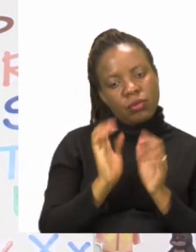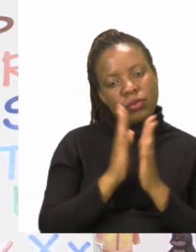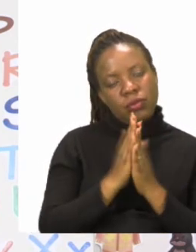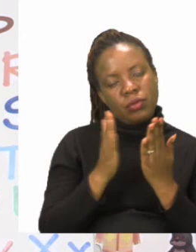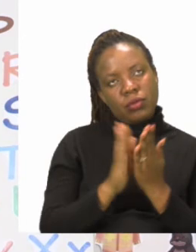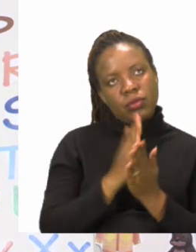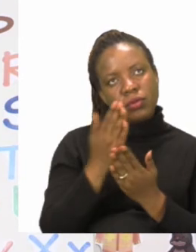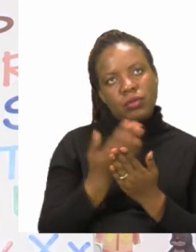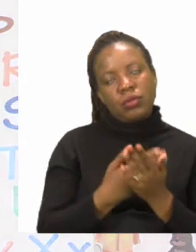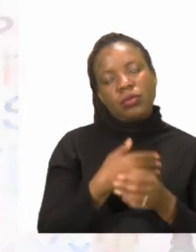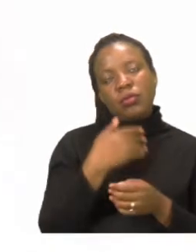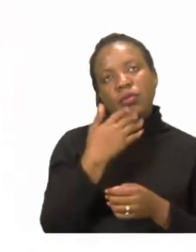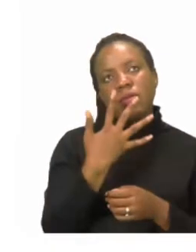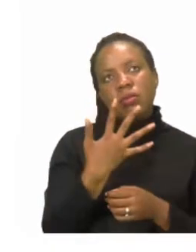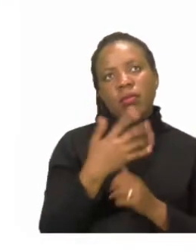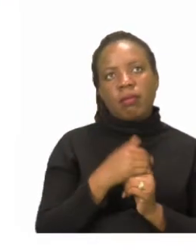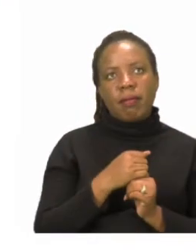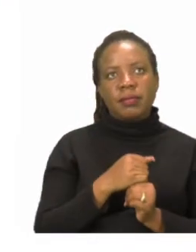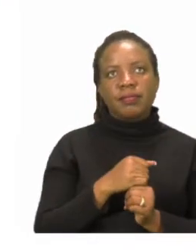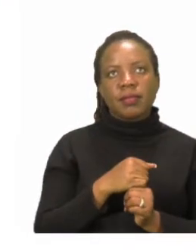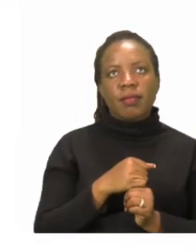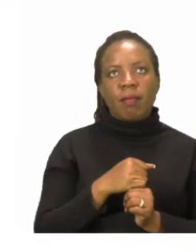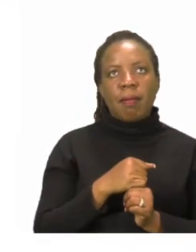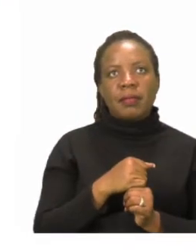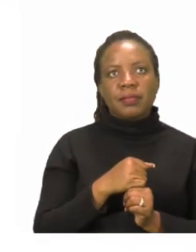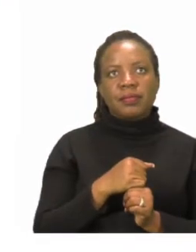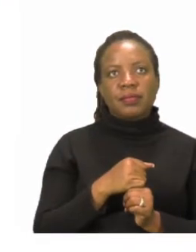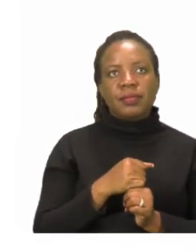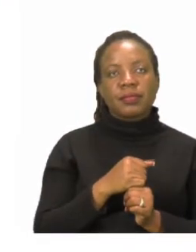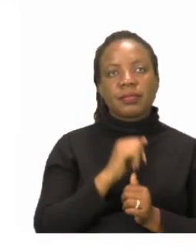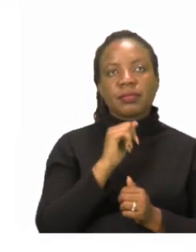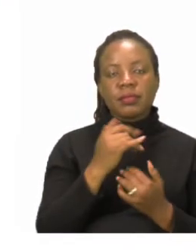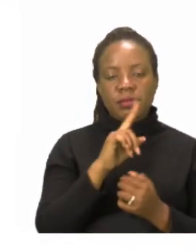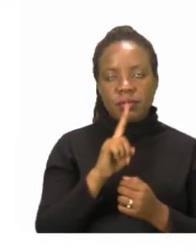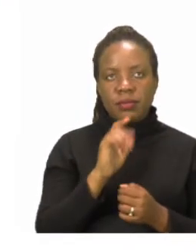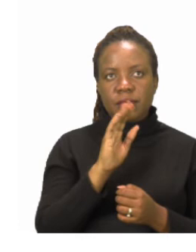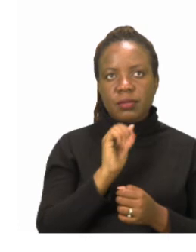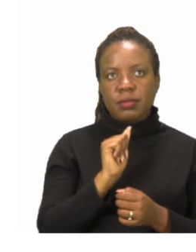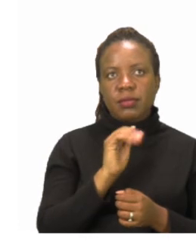quickly turn our booklets back to page 5 and look at the rest of the questions below.